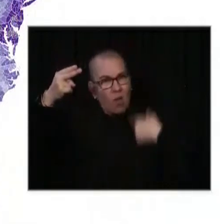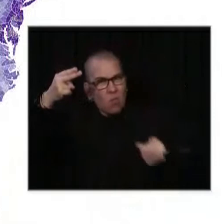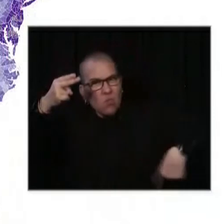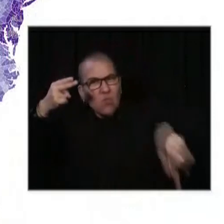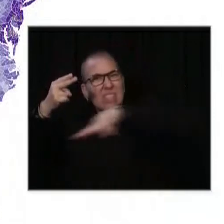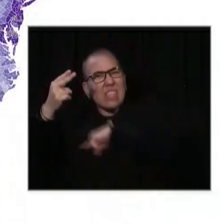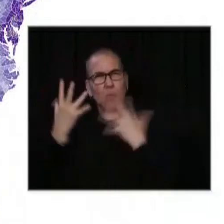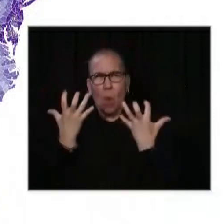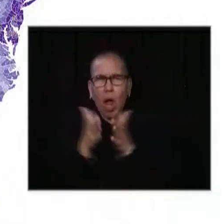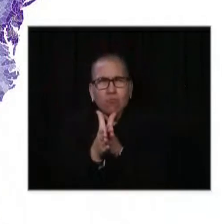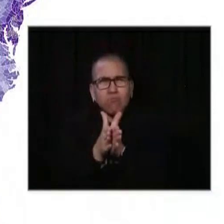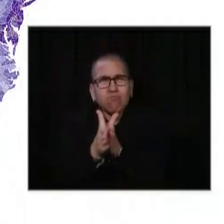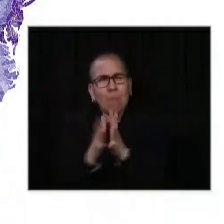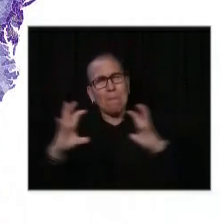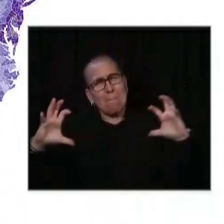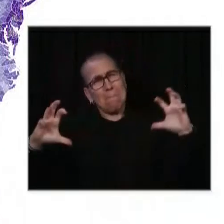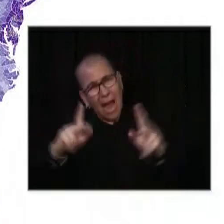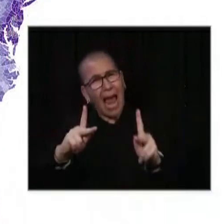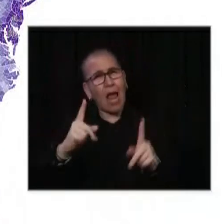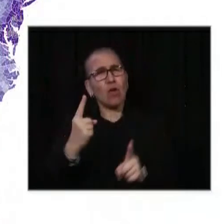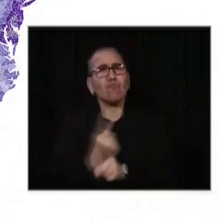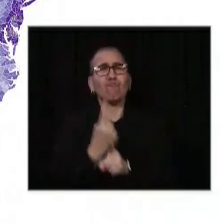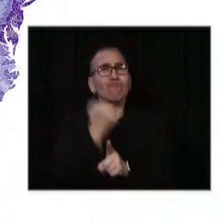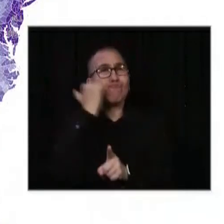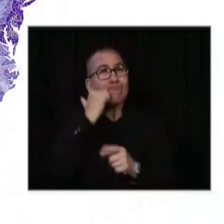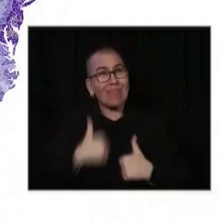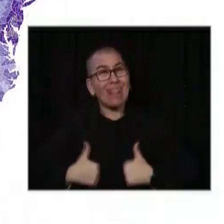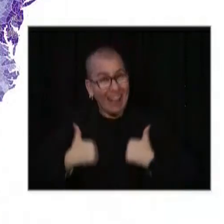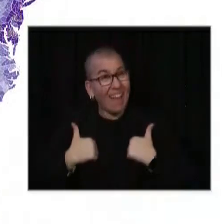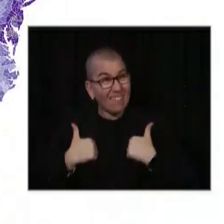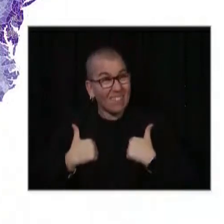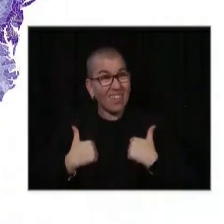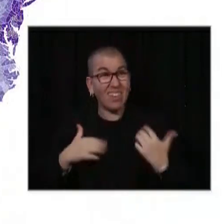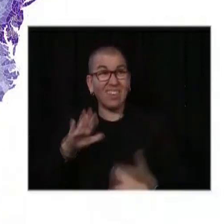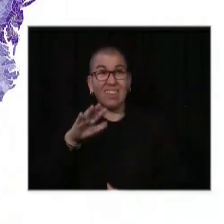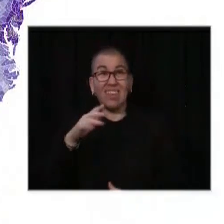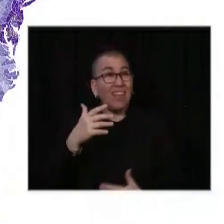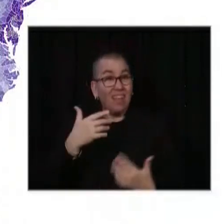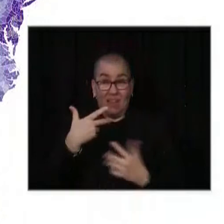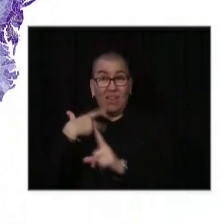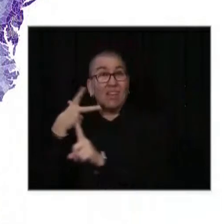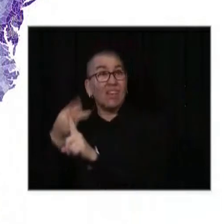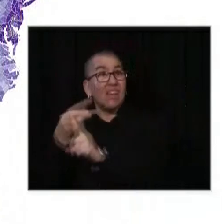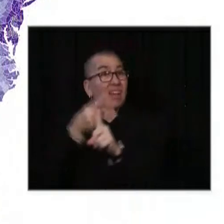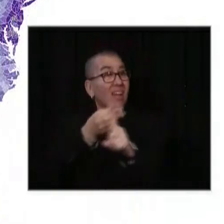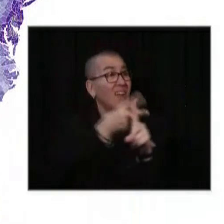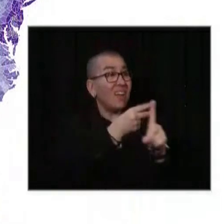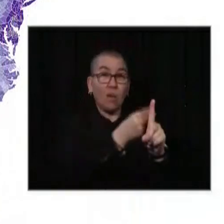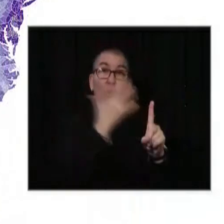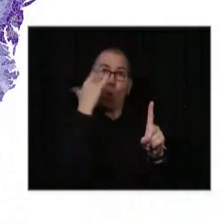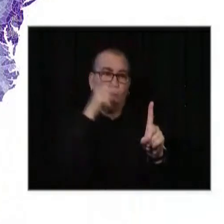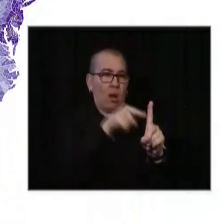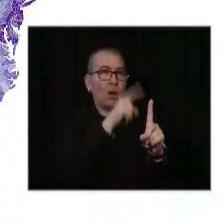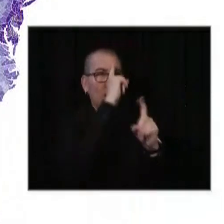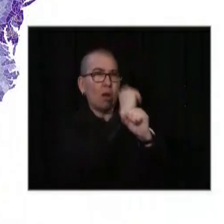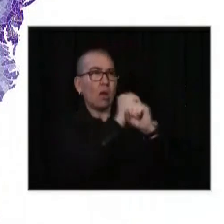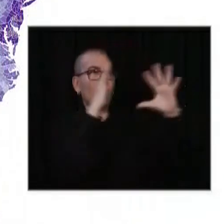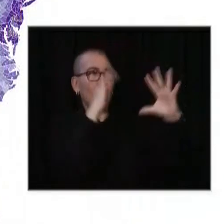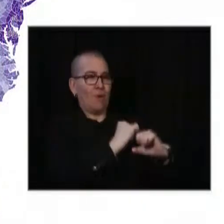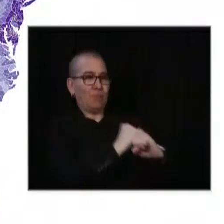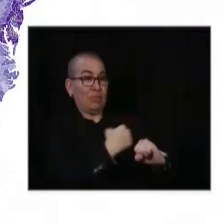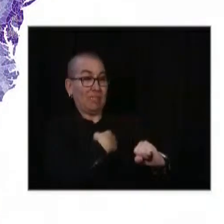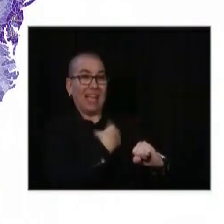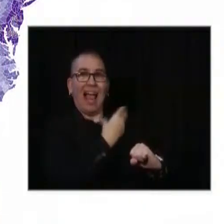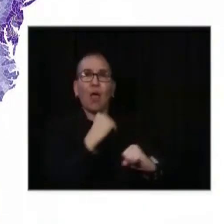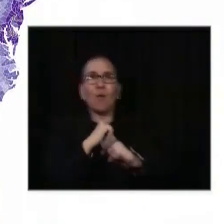can continue to get this vaccine, and every one of those doses protects not only you or the person getting the